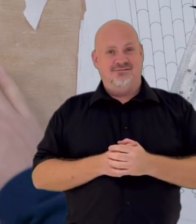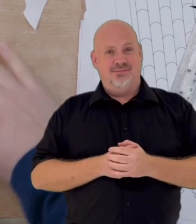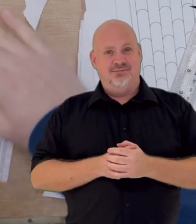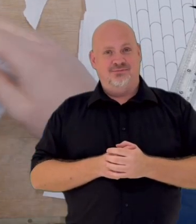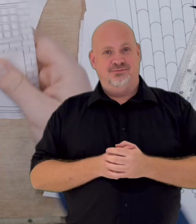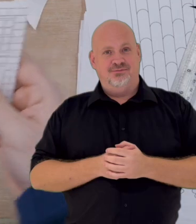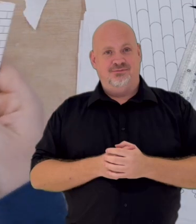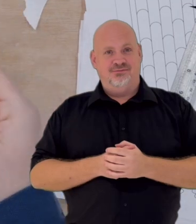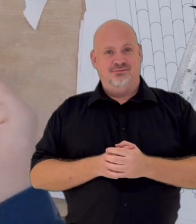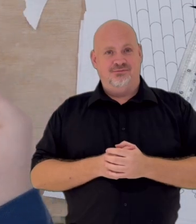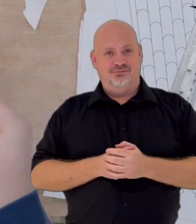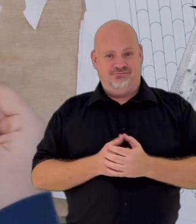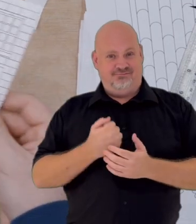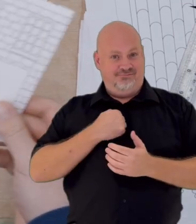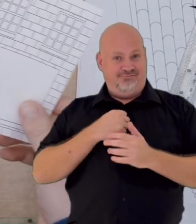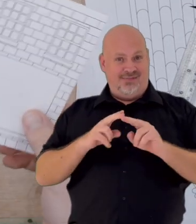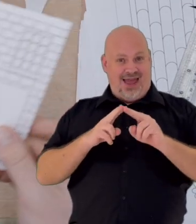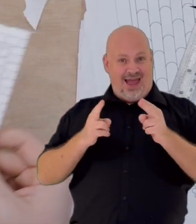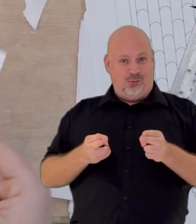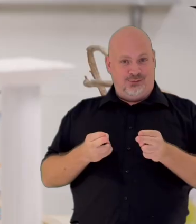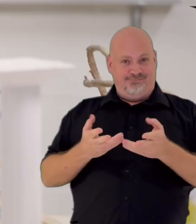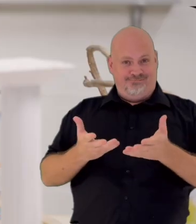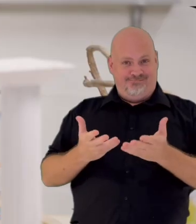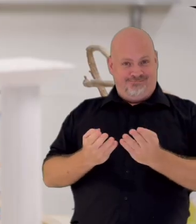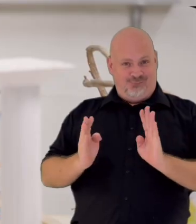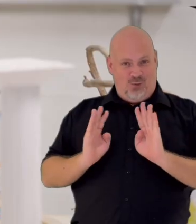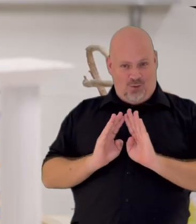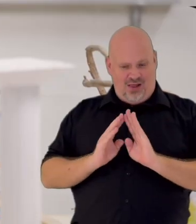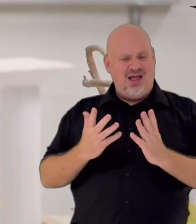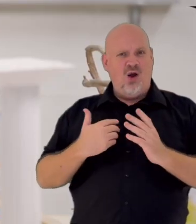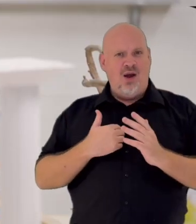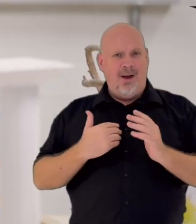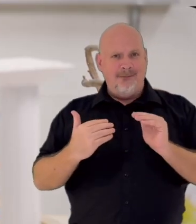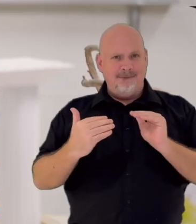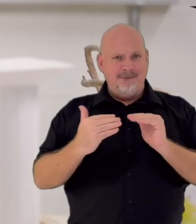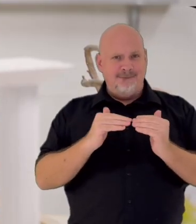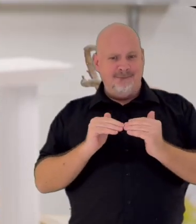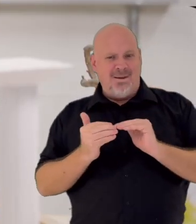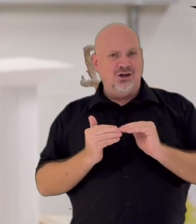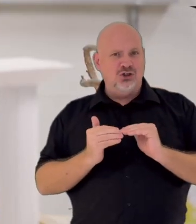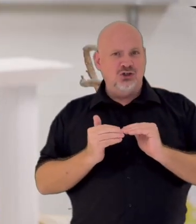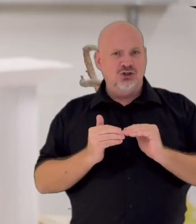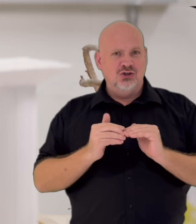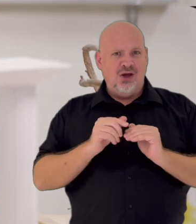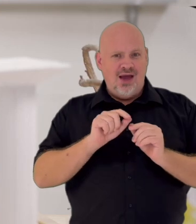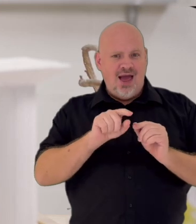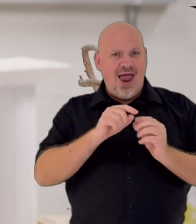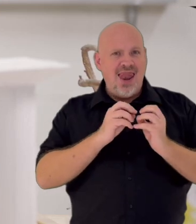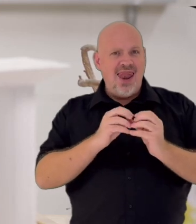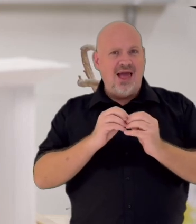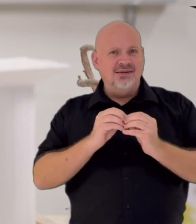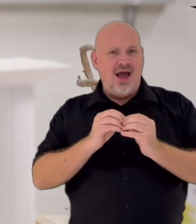of our house, and what we're going to do is we're going to match up the letters that you have on the side of